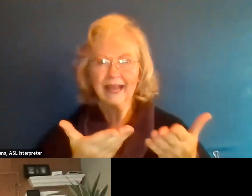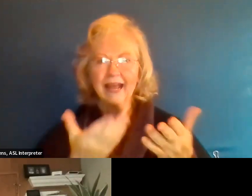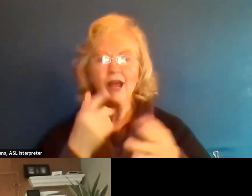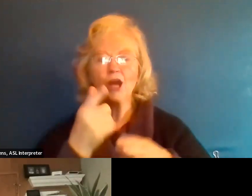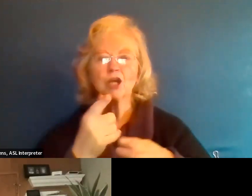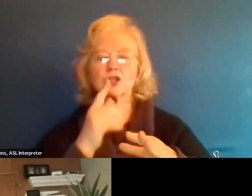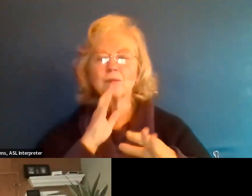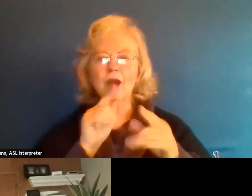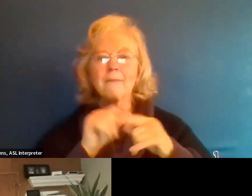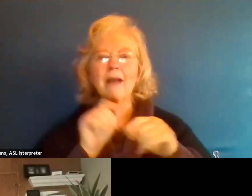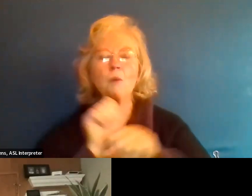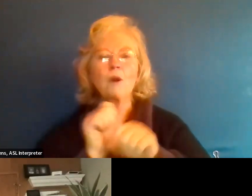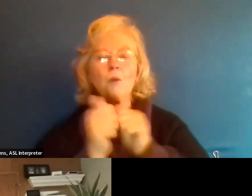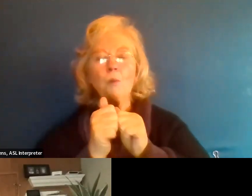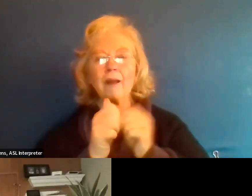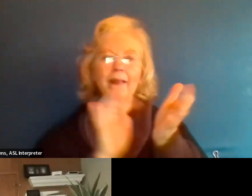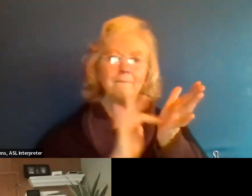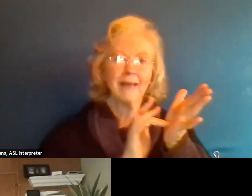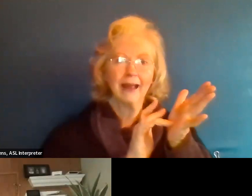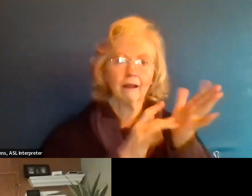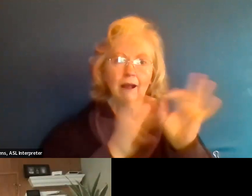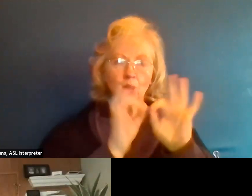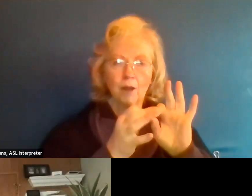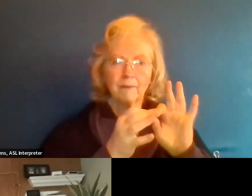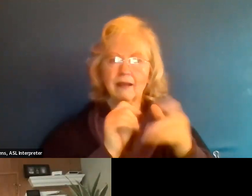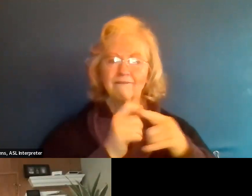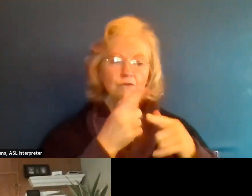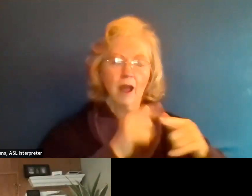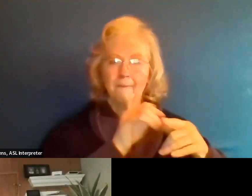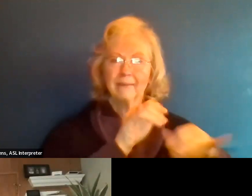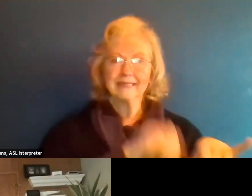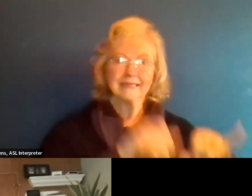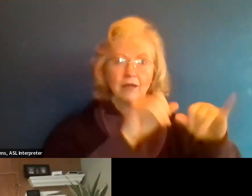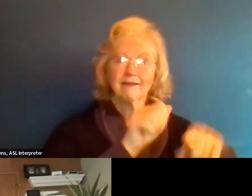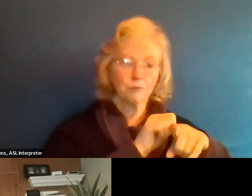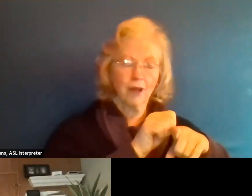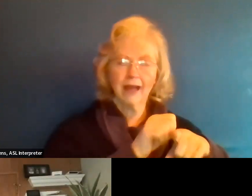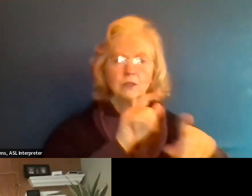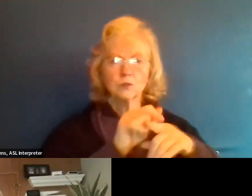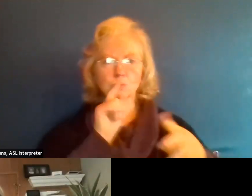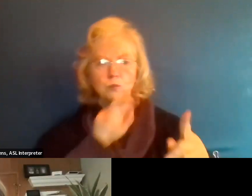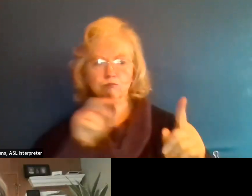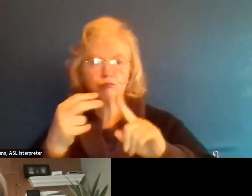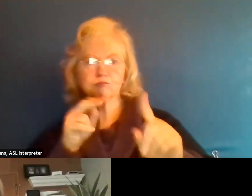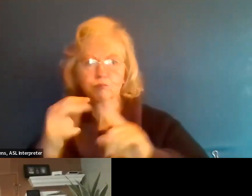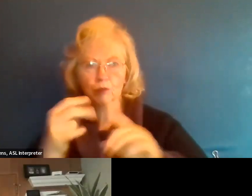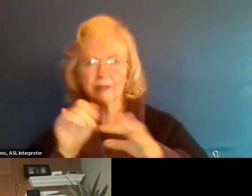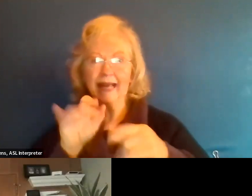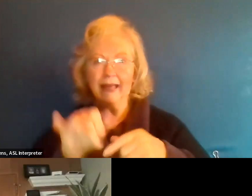with medical interpreters, shifting from standards of practice to intersubjectivity in the clinical space. Thank you, Maggie. Please go